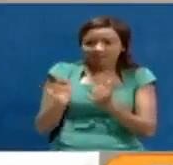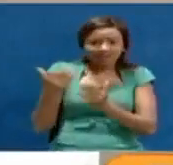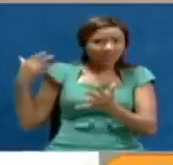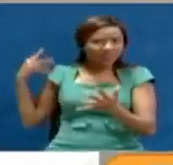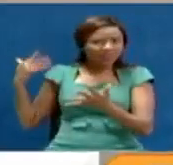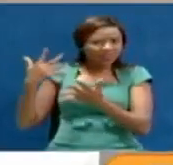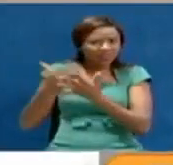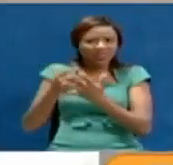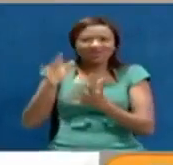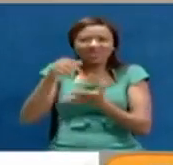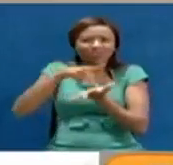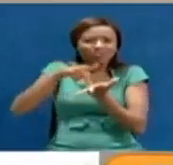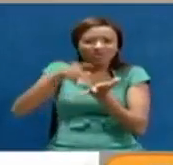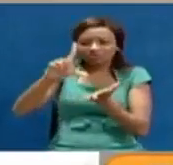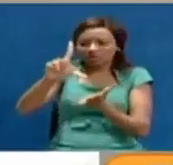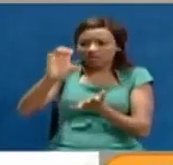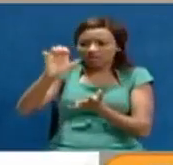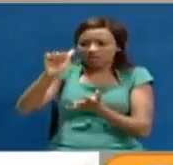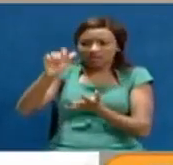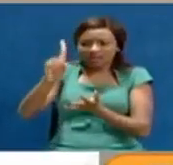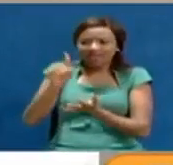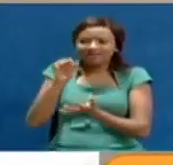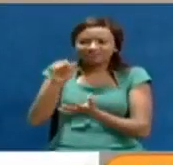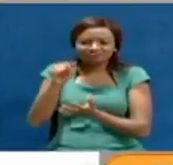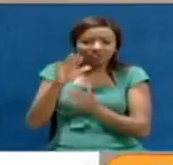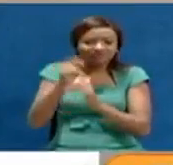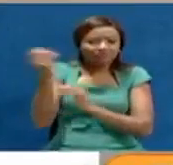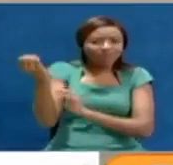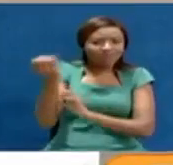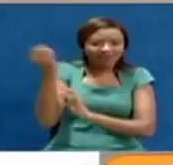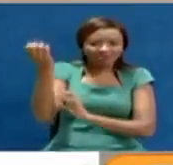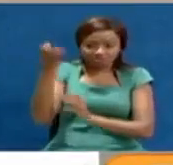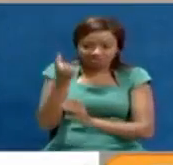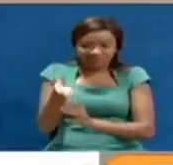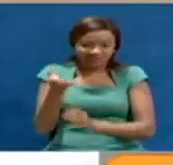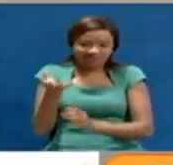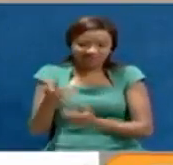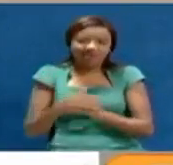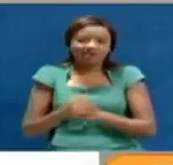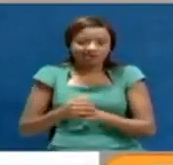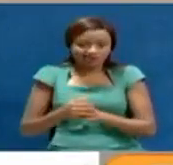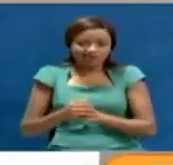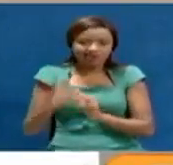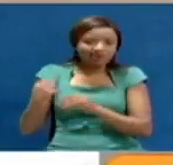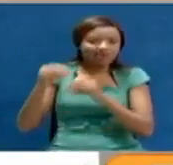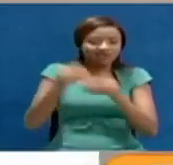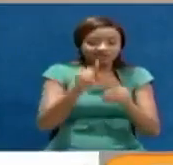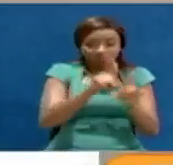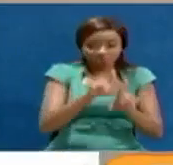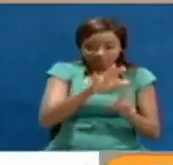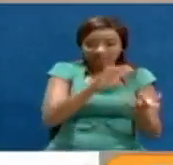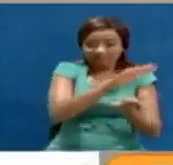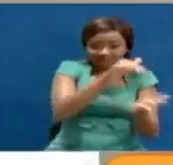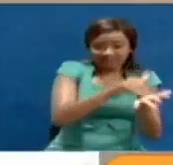in her ruling, Justice Anne Omolo awarded 700 million shillings to the Center for Justice,